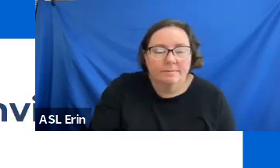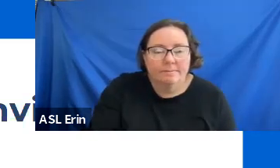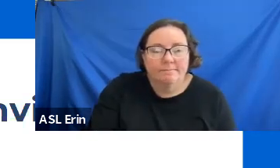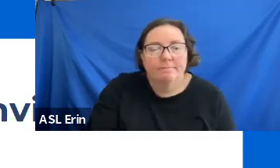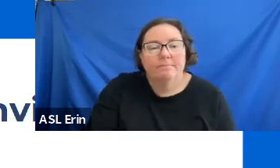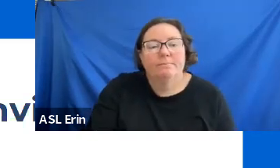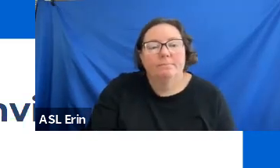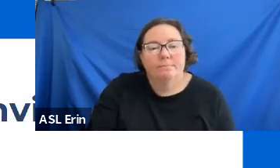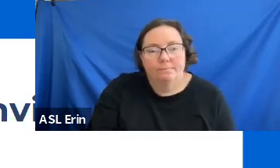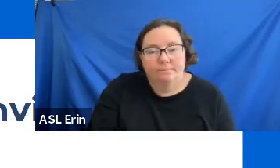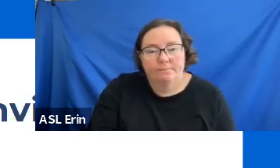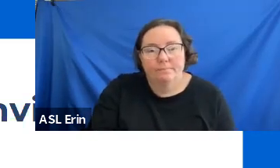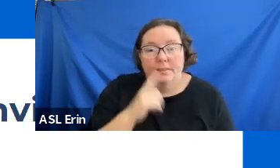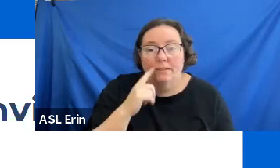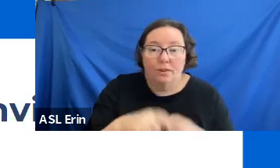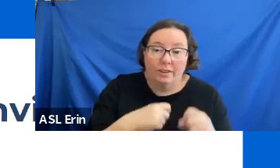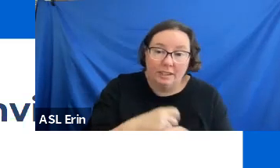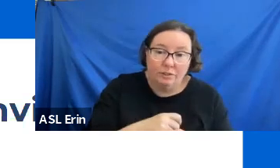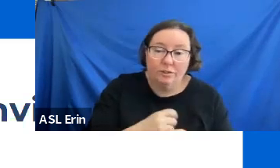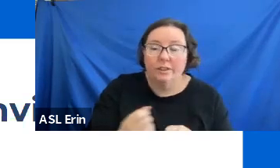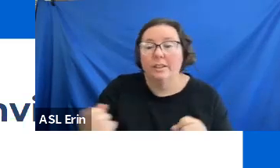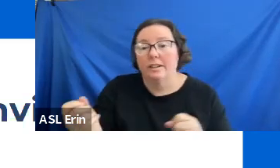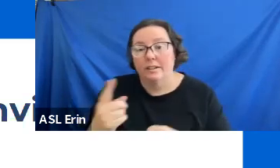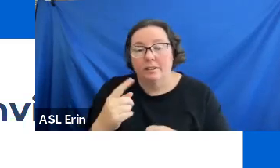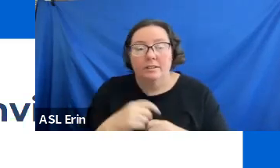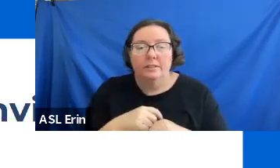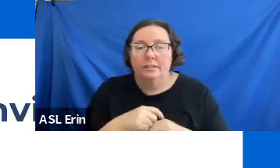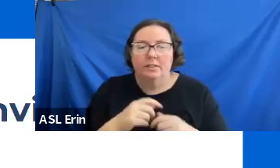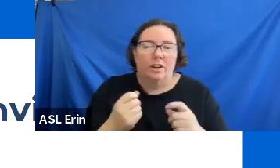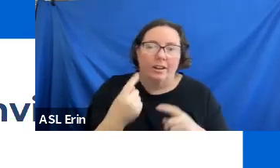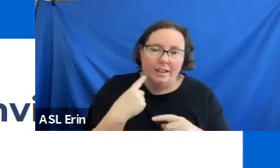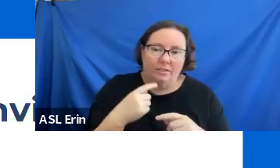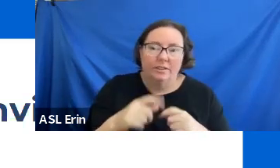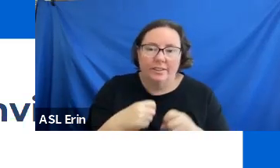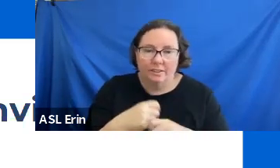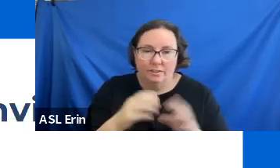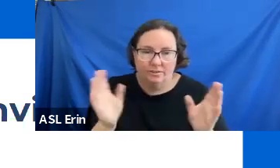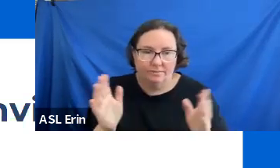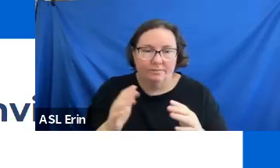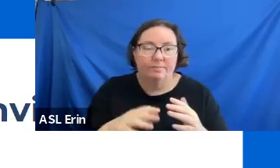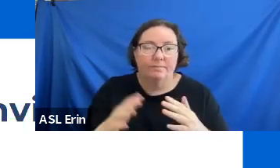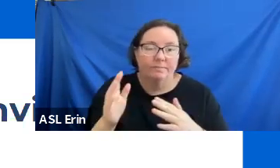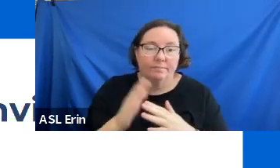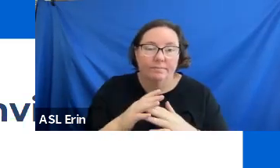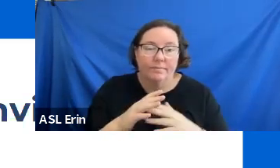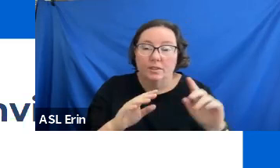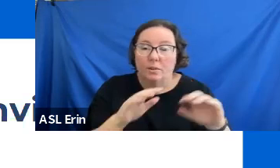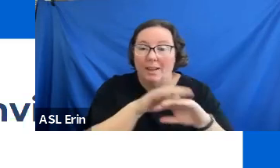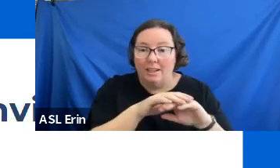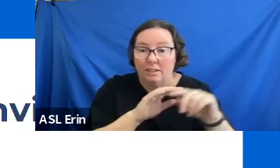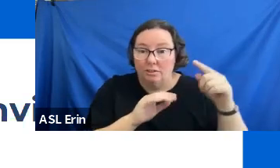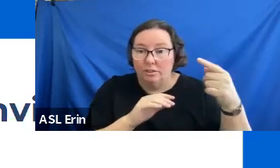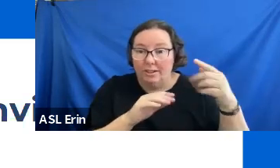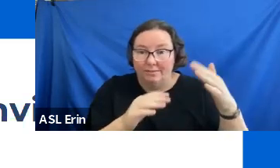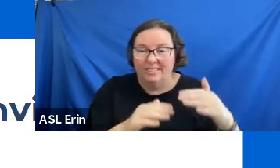for this school year, next school year, last school year, sorry, Spanish being among the largest in terms of